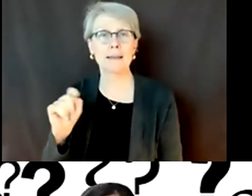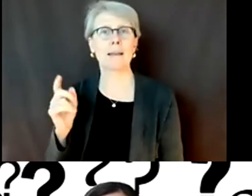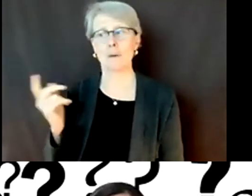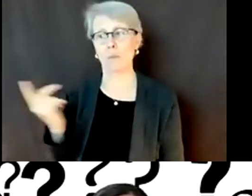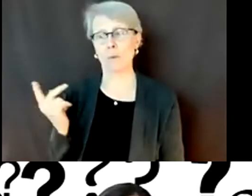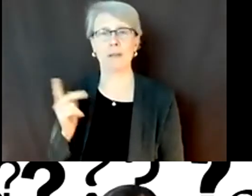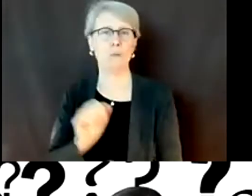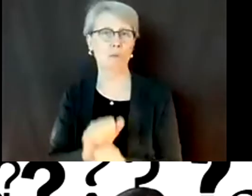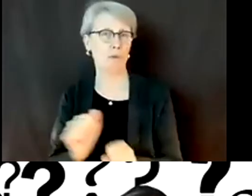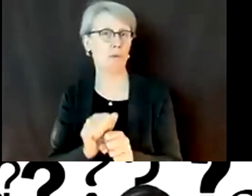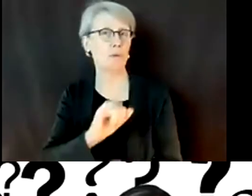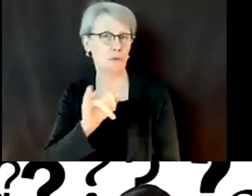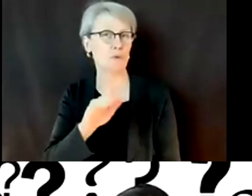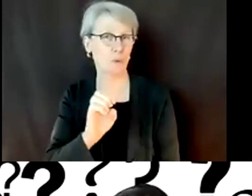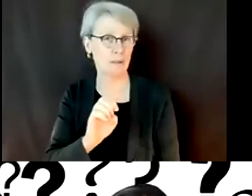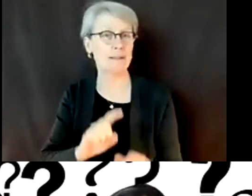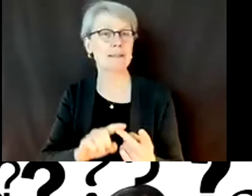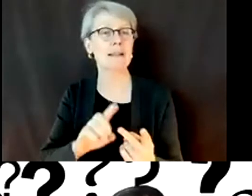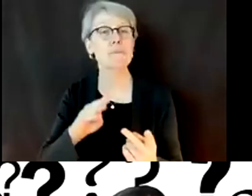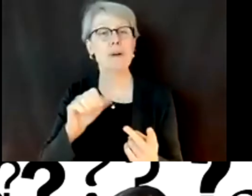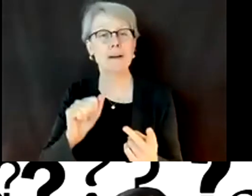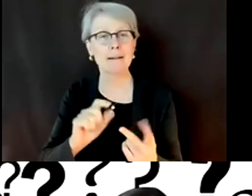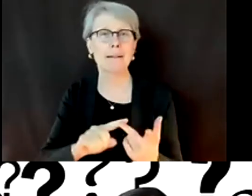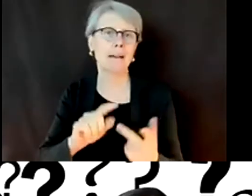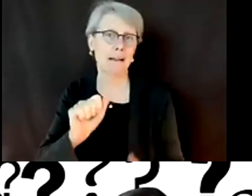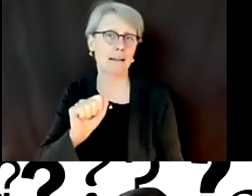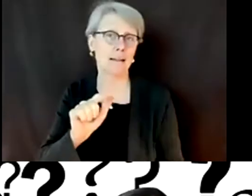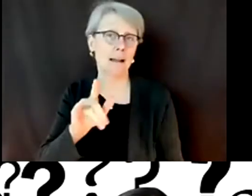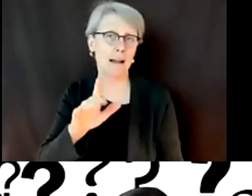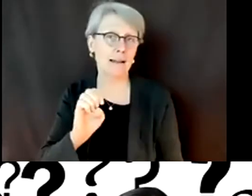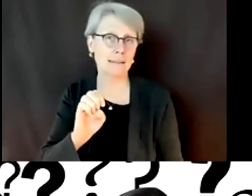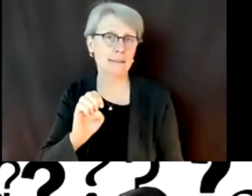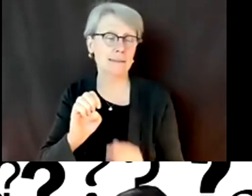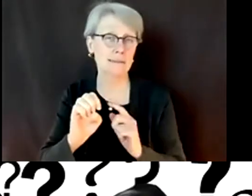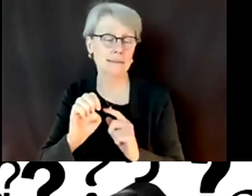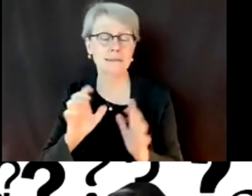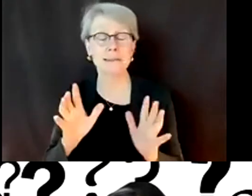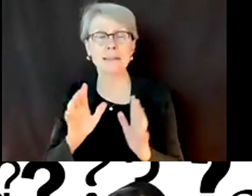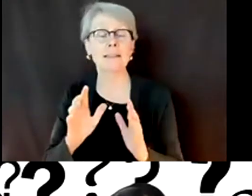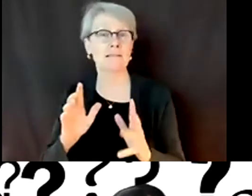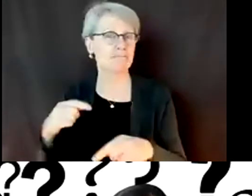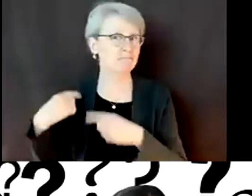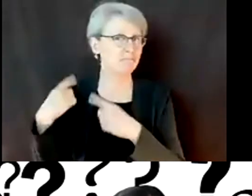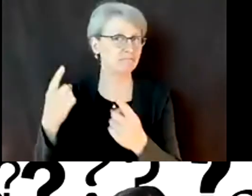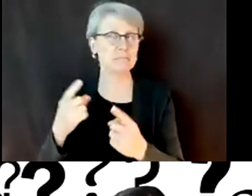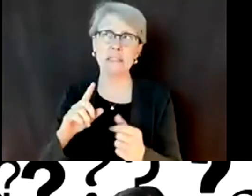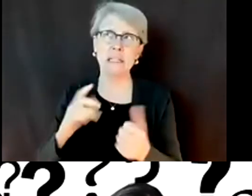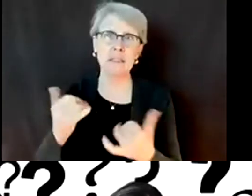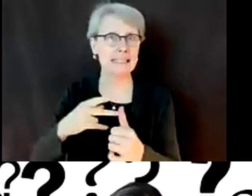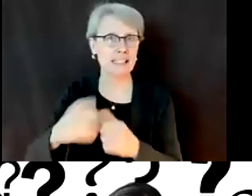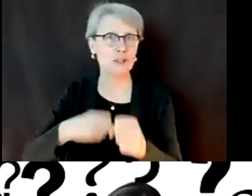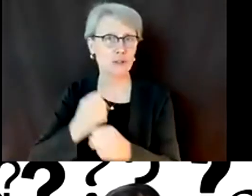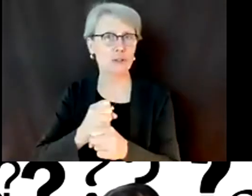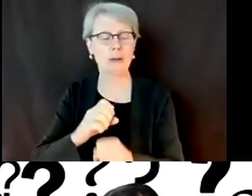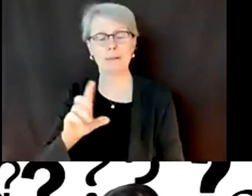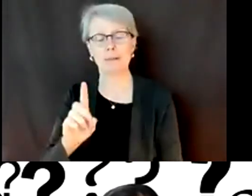Brenda at the Alliance and Taylor to be offering digital ladders. We're kind of into our second year of this program. The whole point of digital ladders